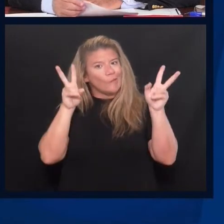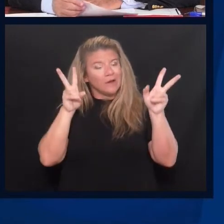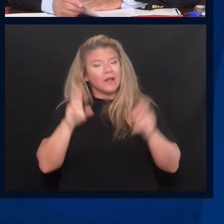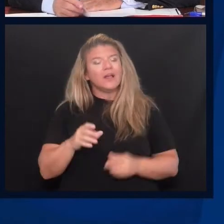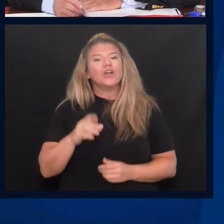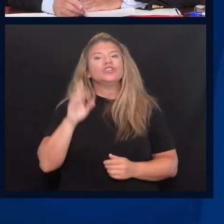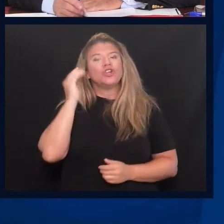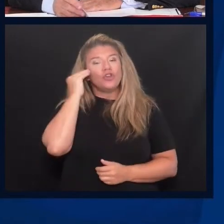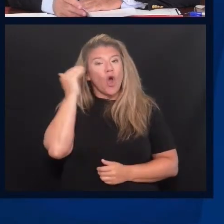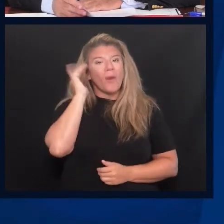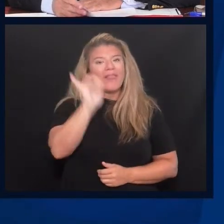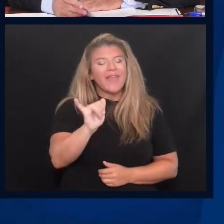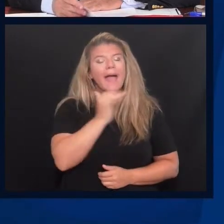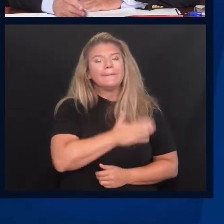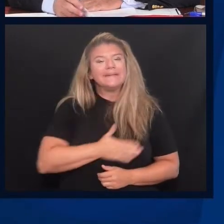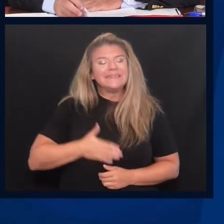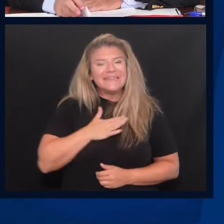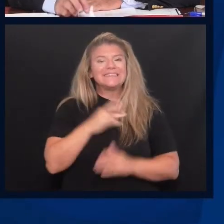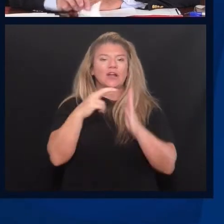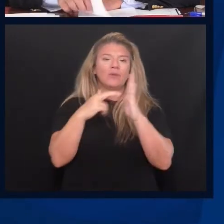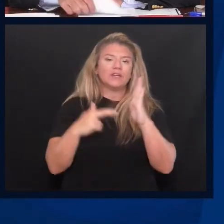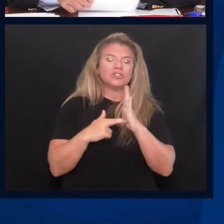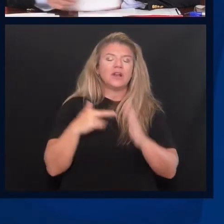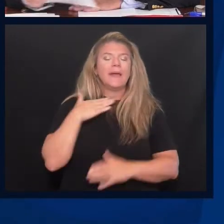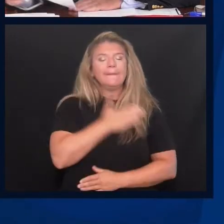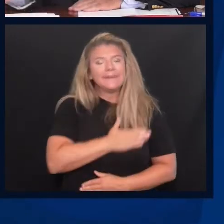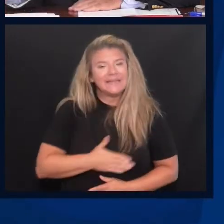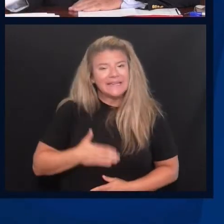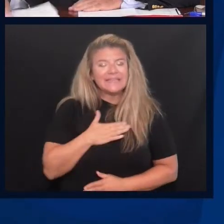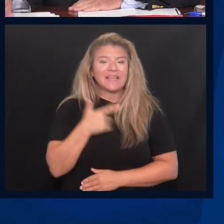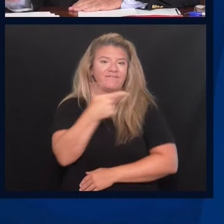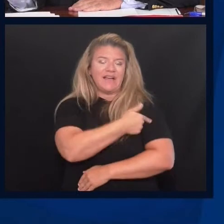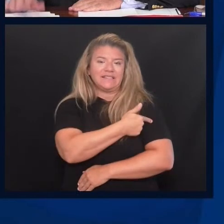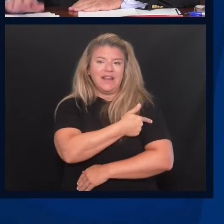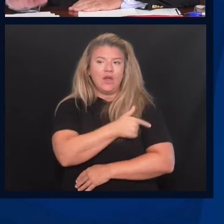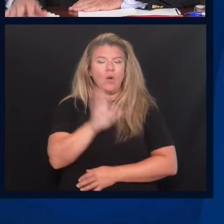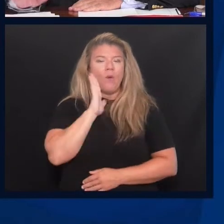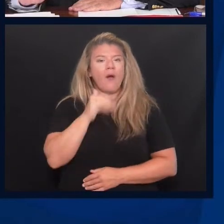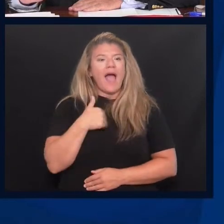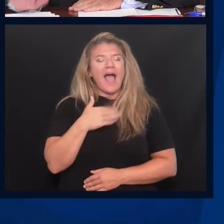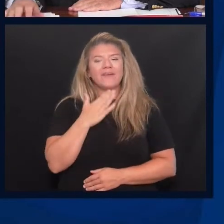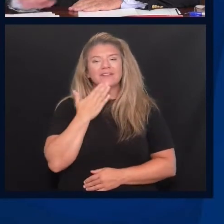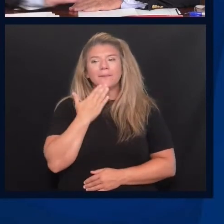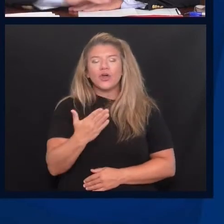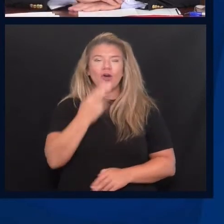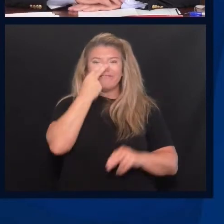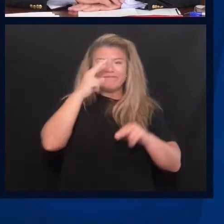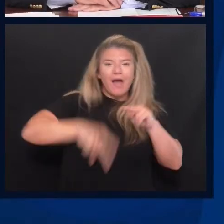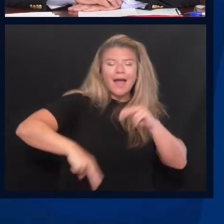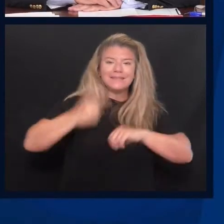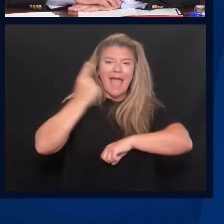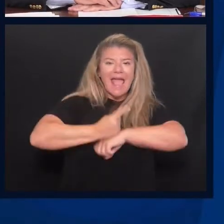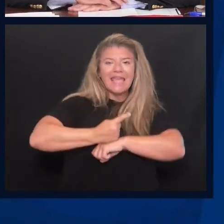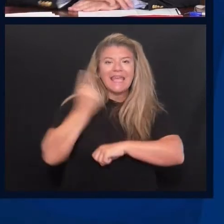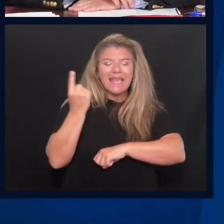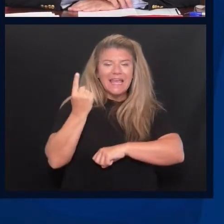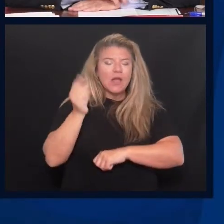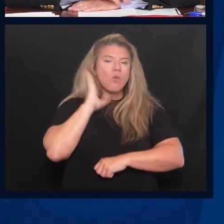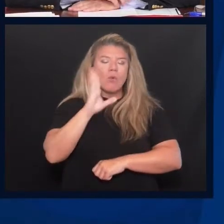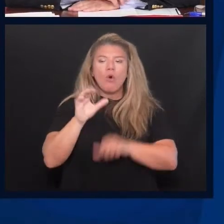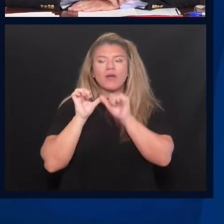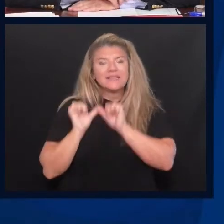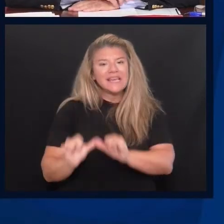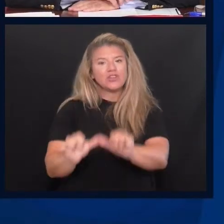with that, please get registered. Please get vaccinated. We're going to have we're going to have a fun day, and we're going to